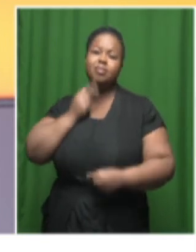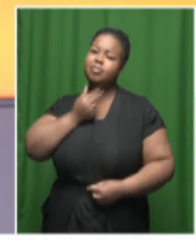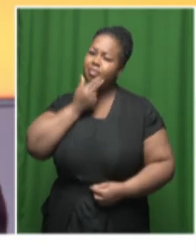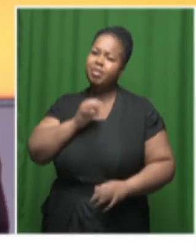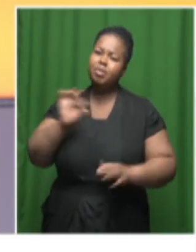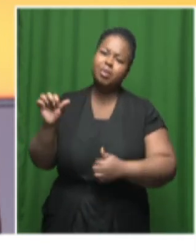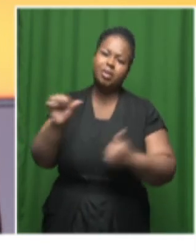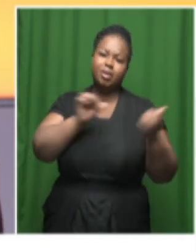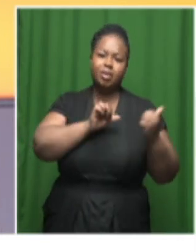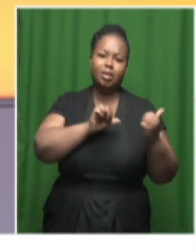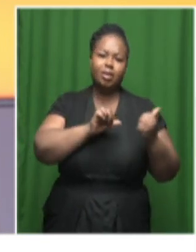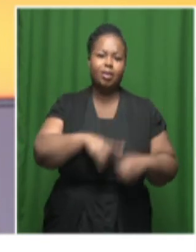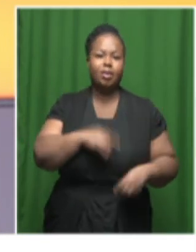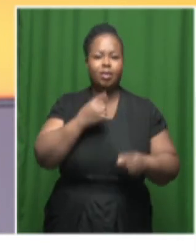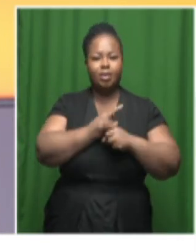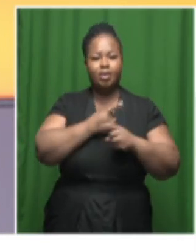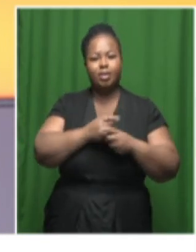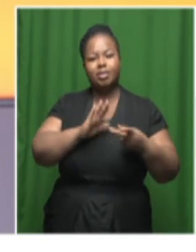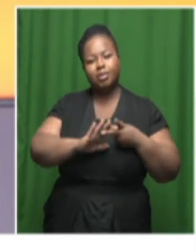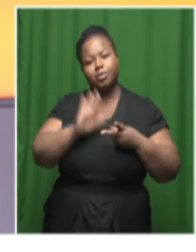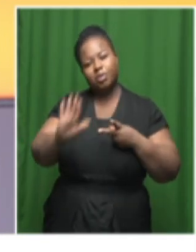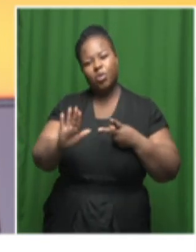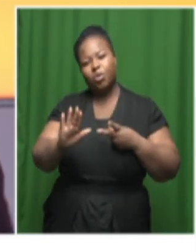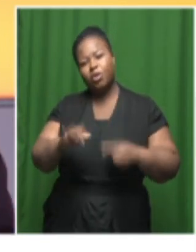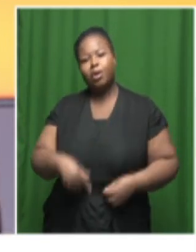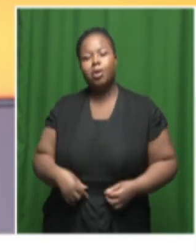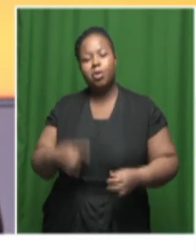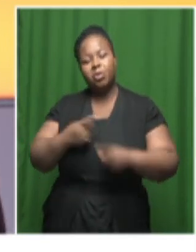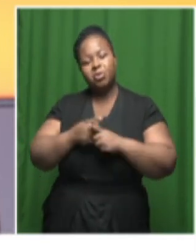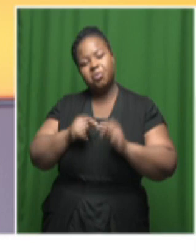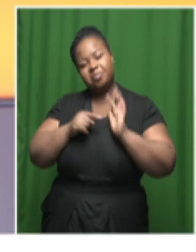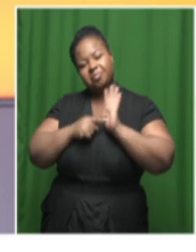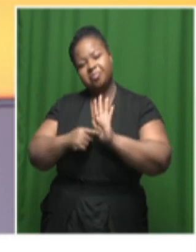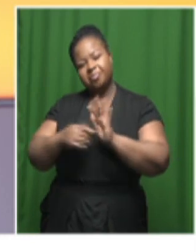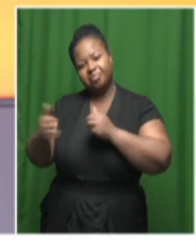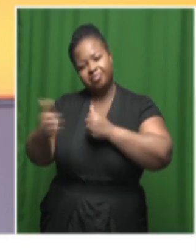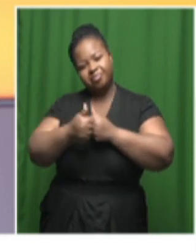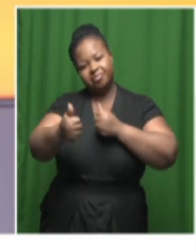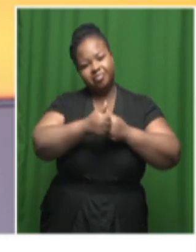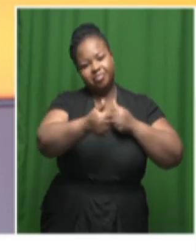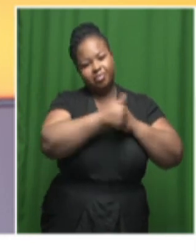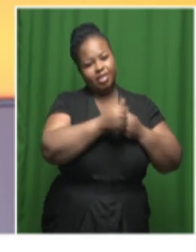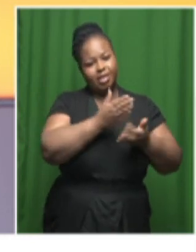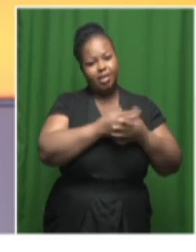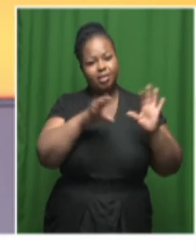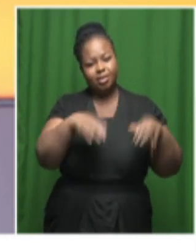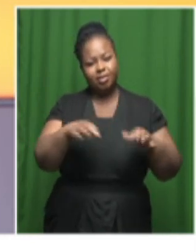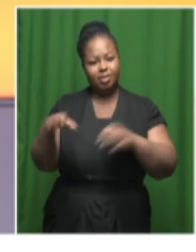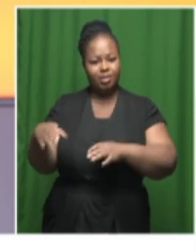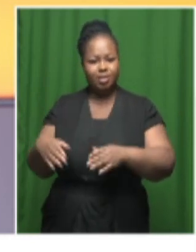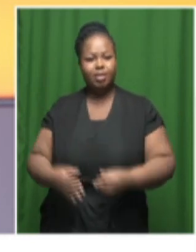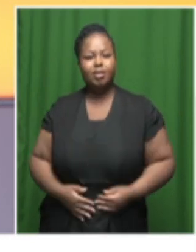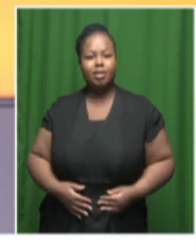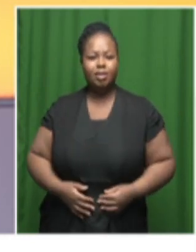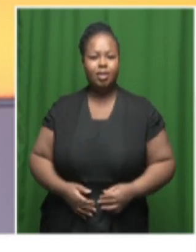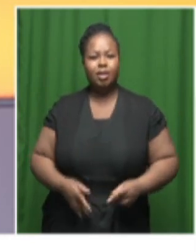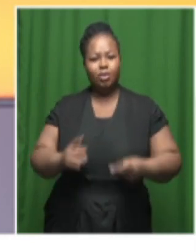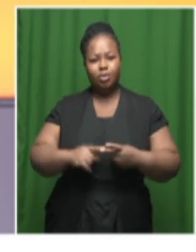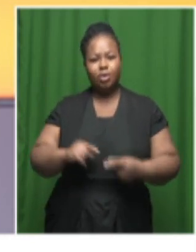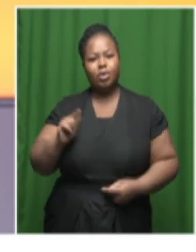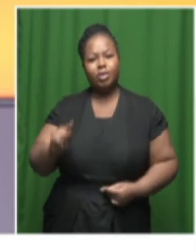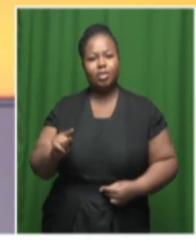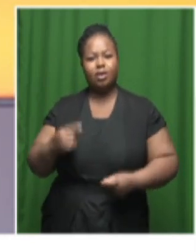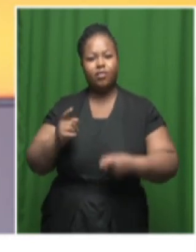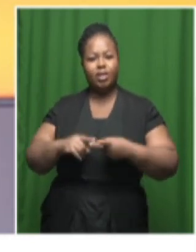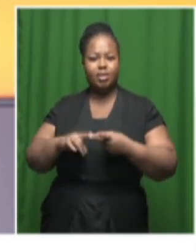going back to our core, which is really about amplifying those partnerships that exist in the sector between business and the arts. I mean, before